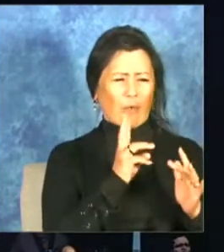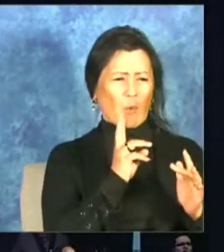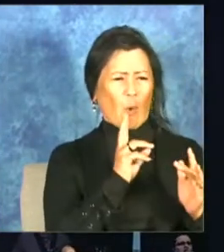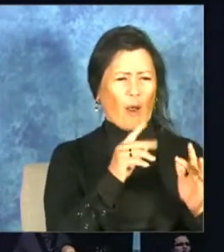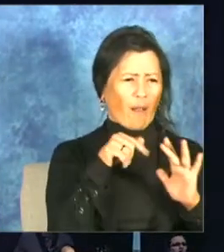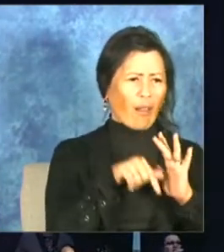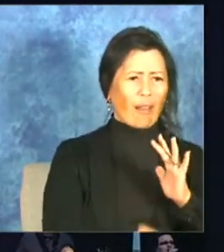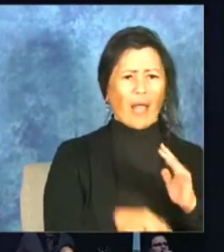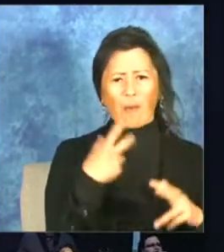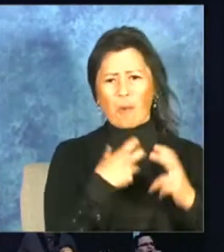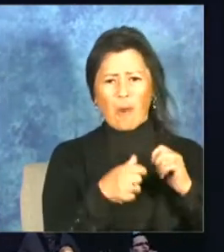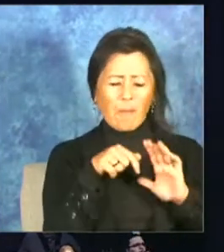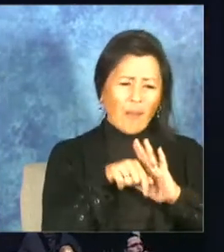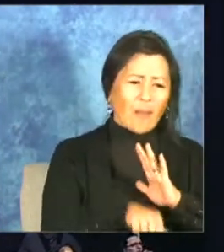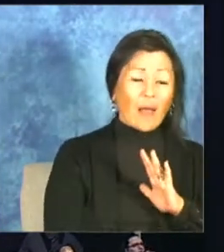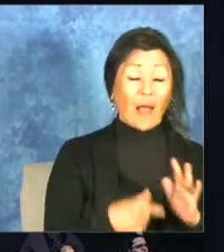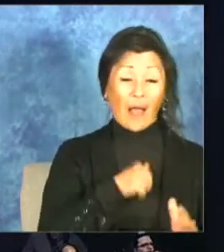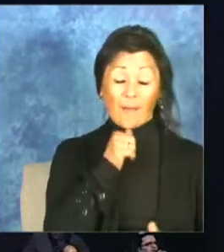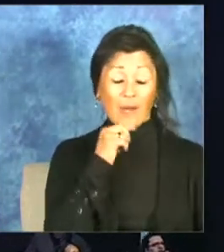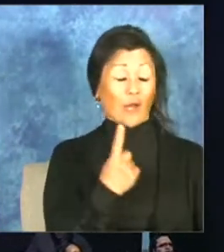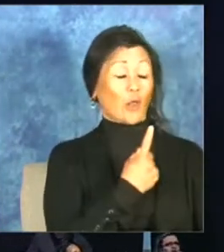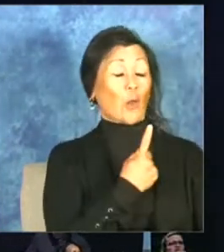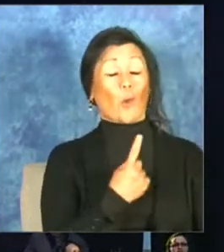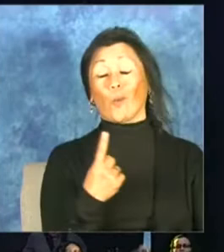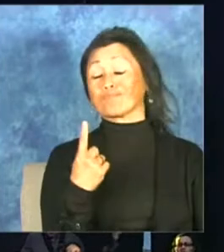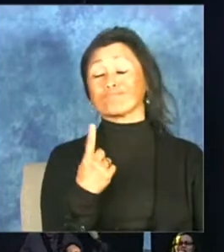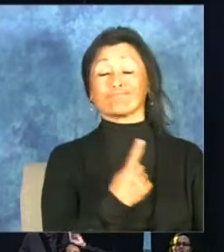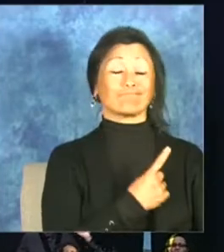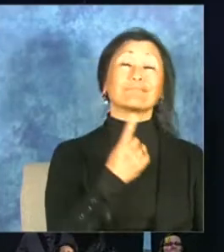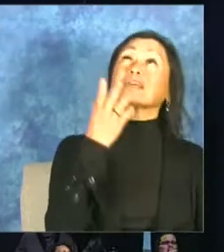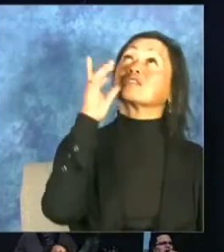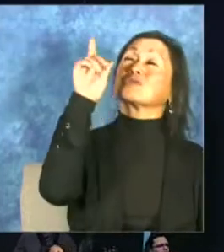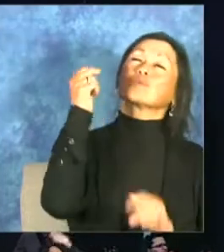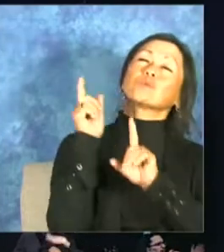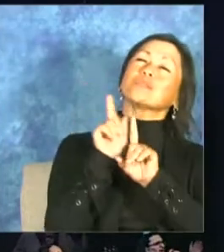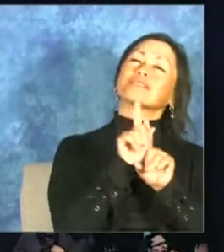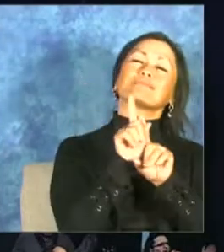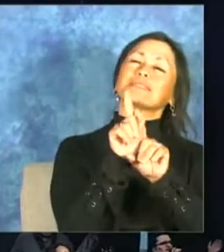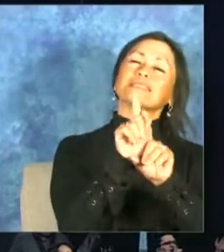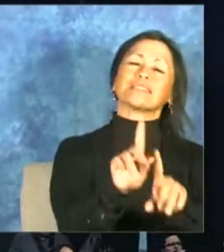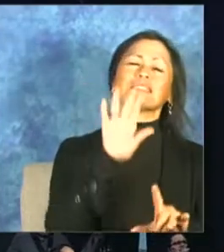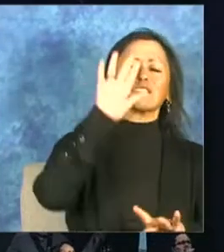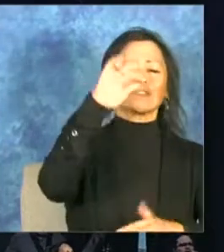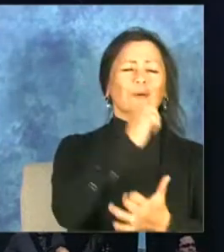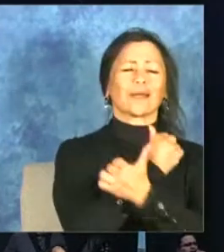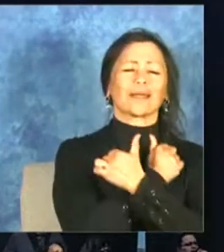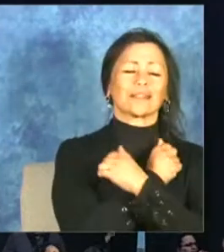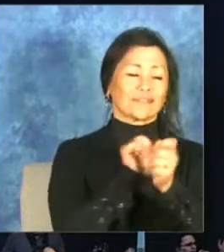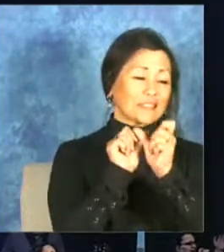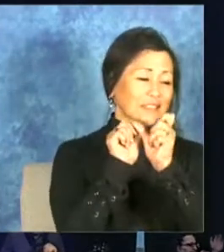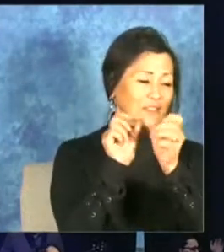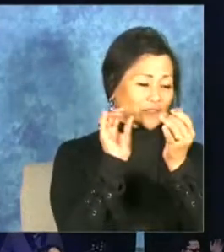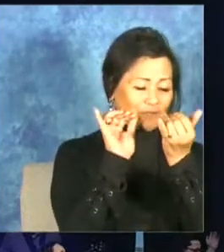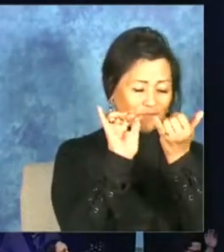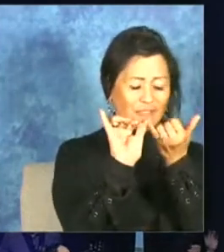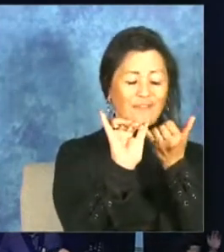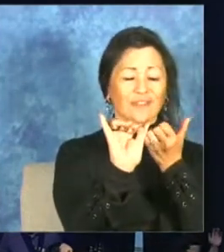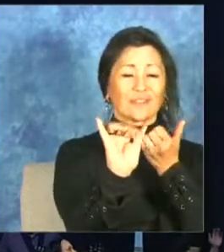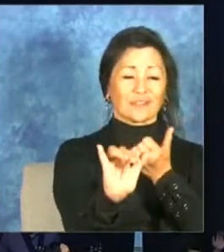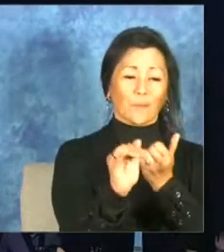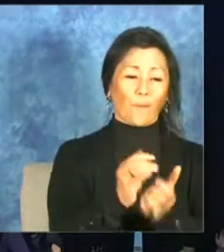I'm not alone here in these open seas. Your love never